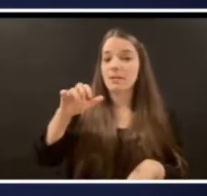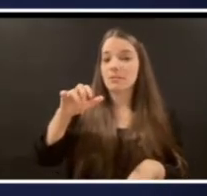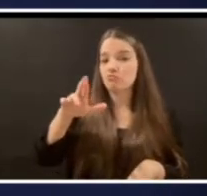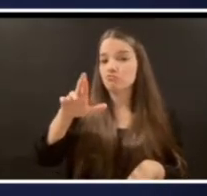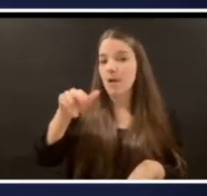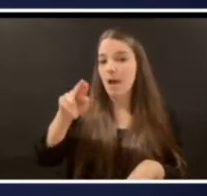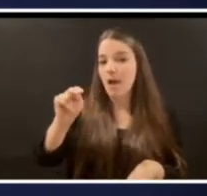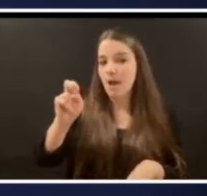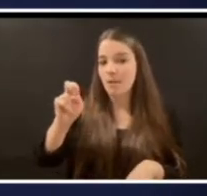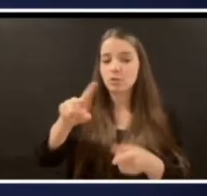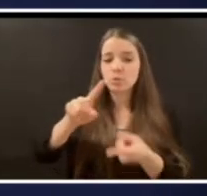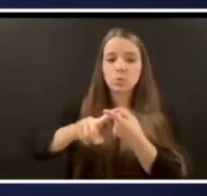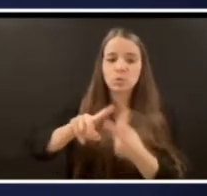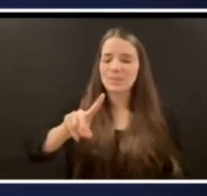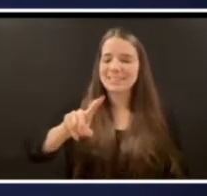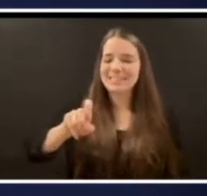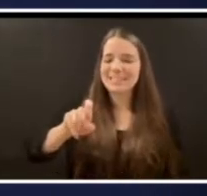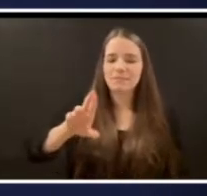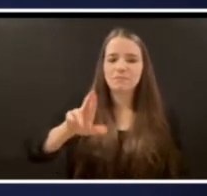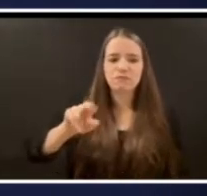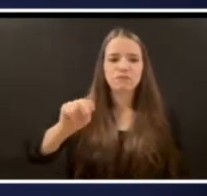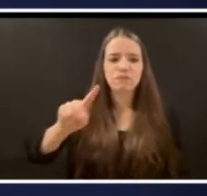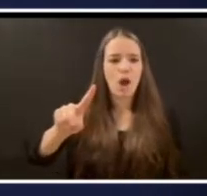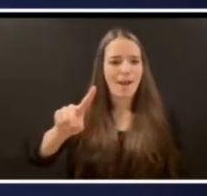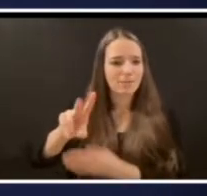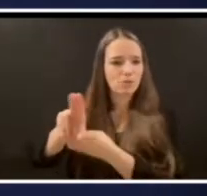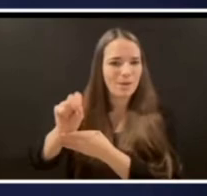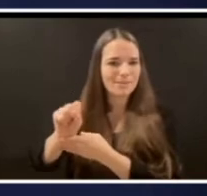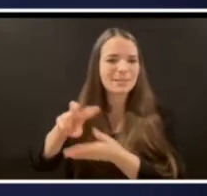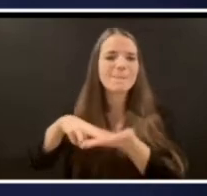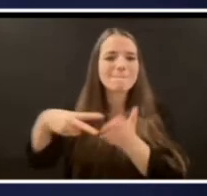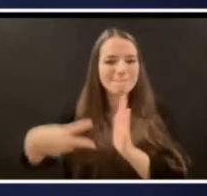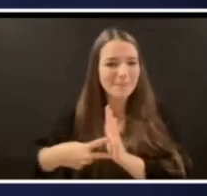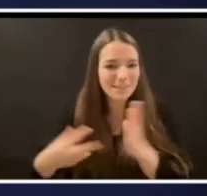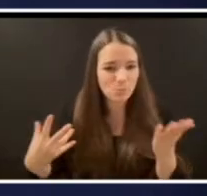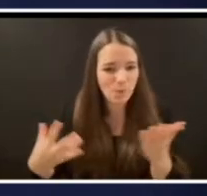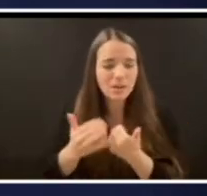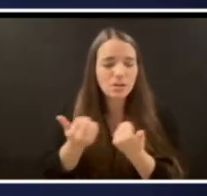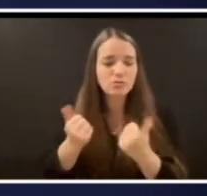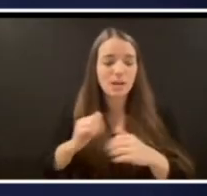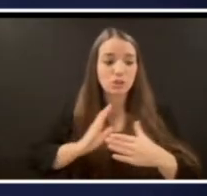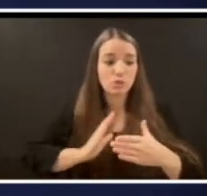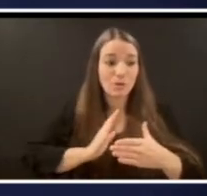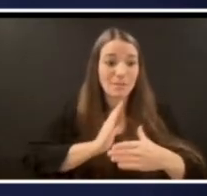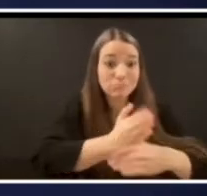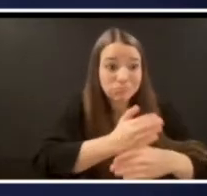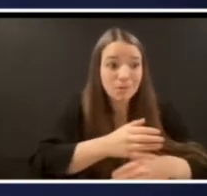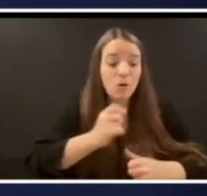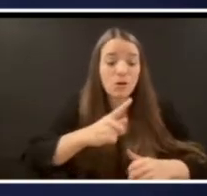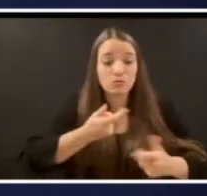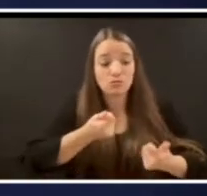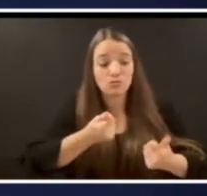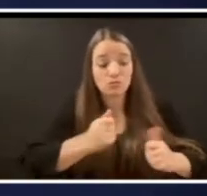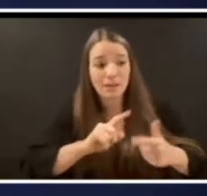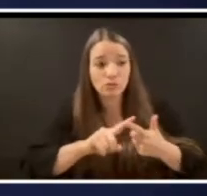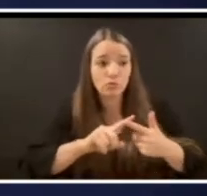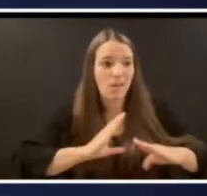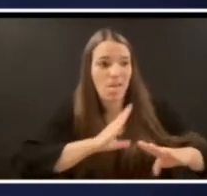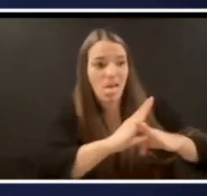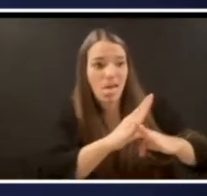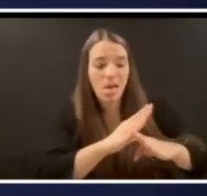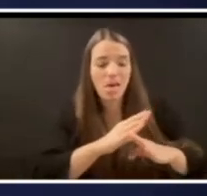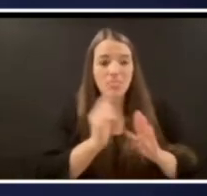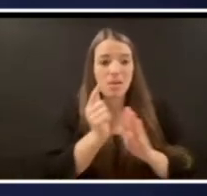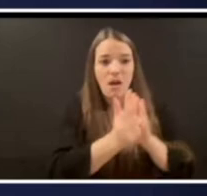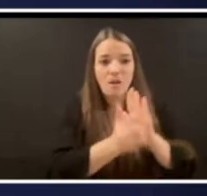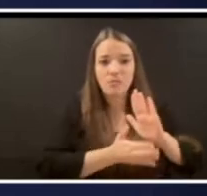In other words, to make an agreement to impair, obstruct, or defeat the lawful functions of the United